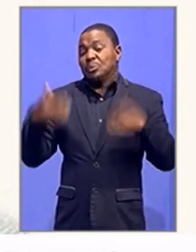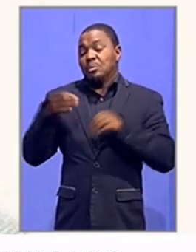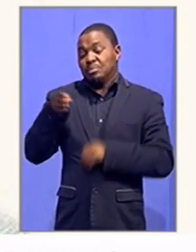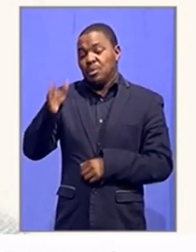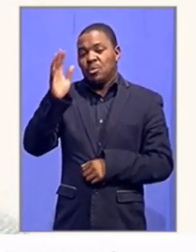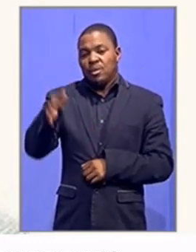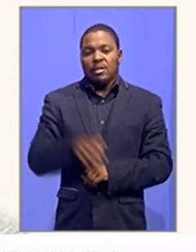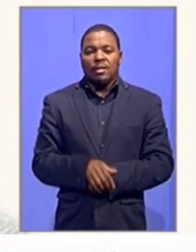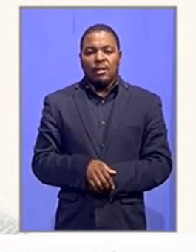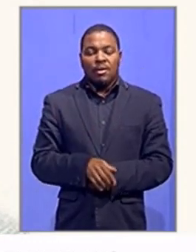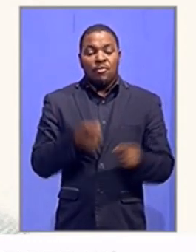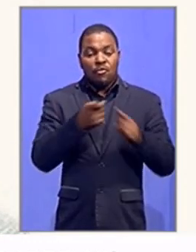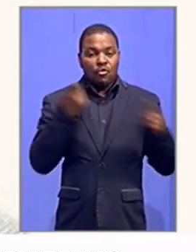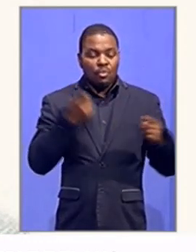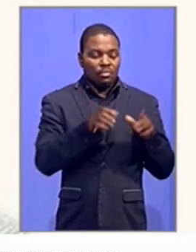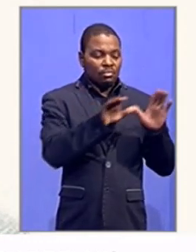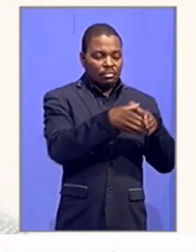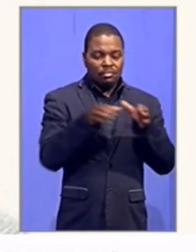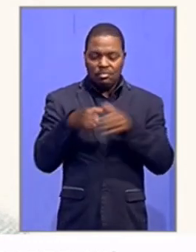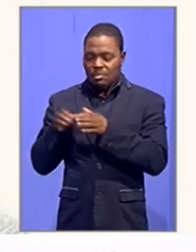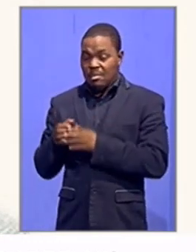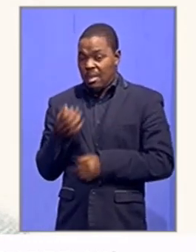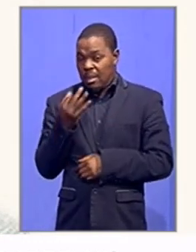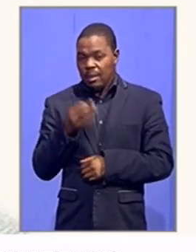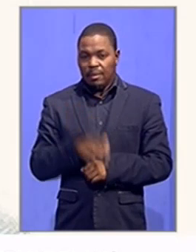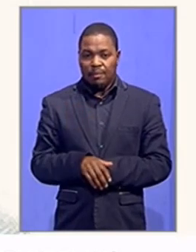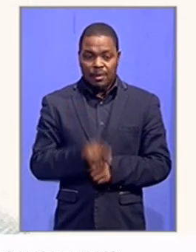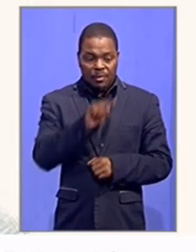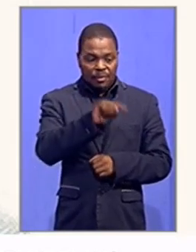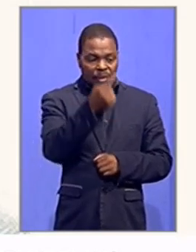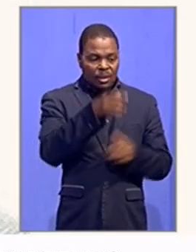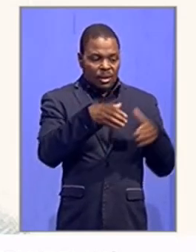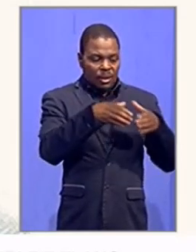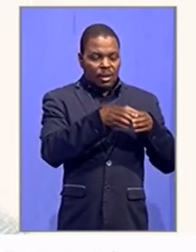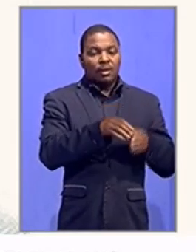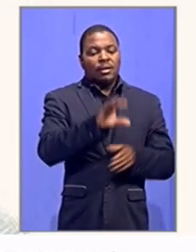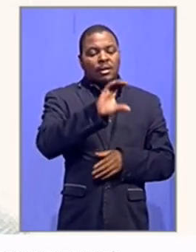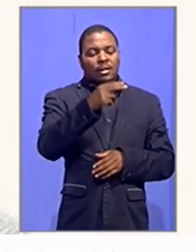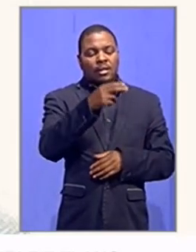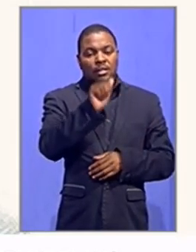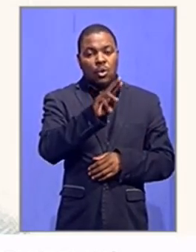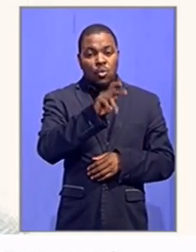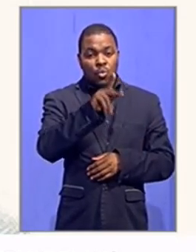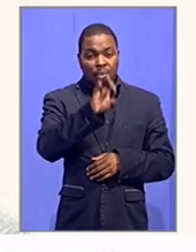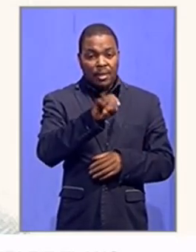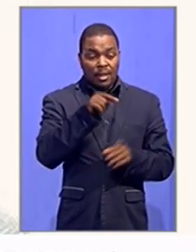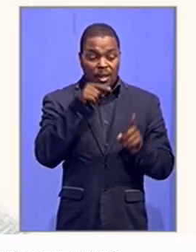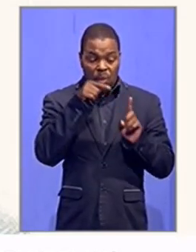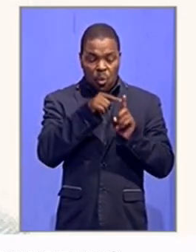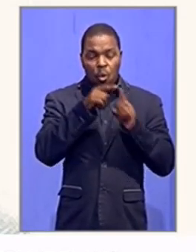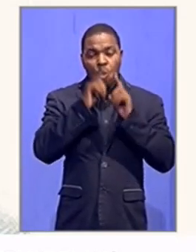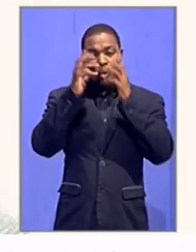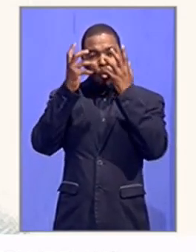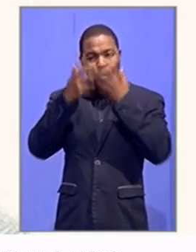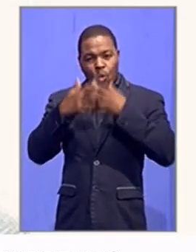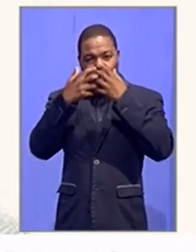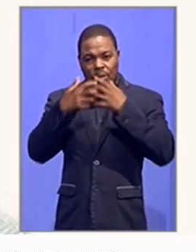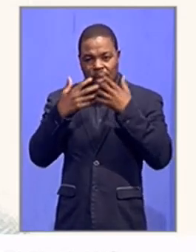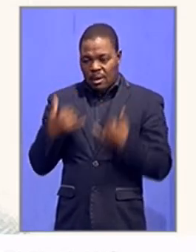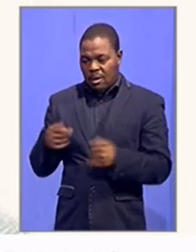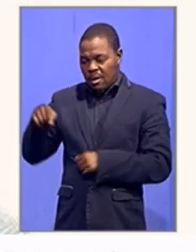ga ditlhopha di le tharo. The first one is Patrick Chauke. He is the coordinator of the